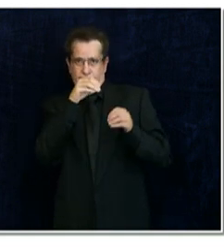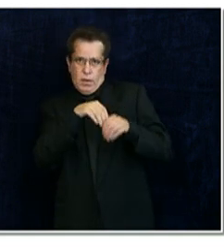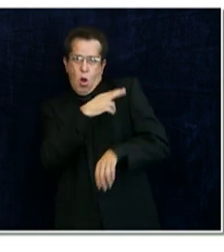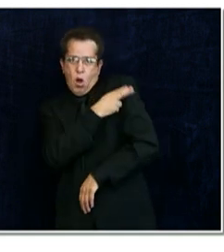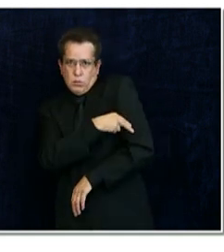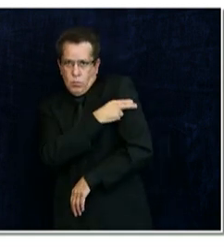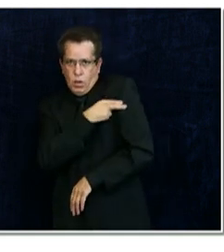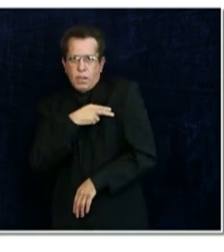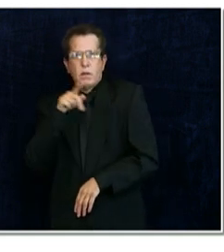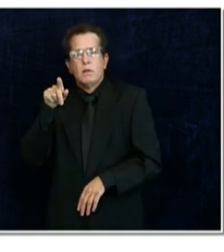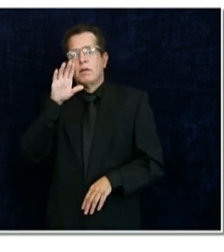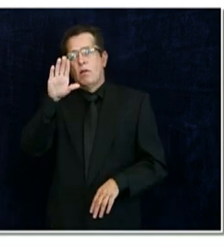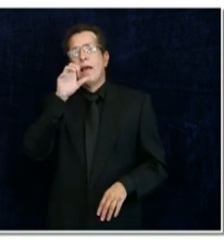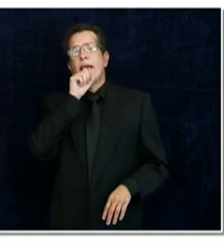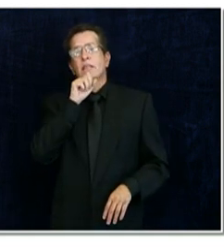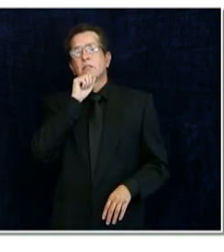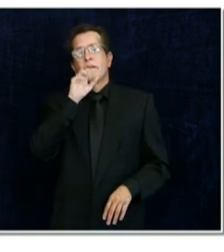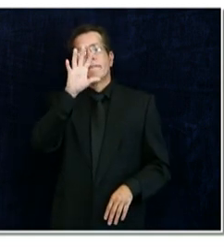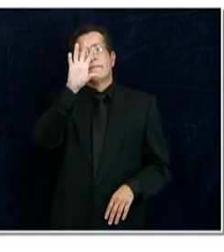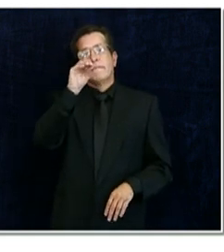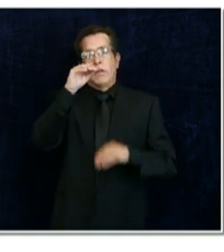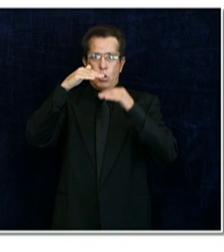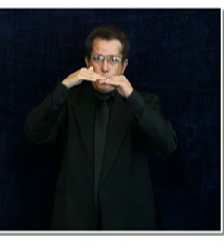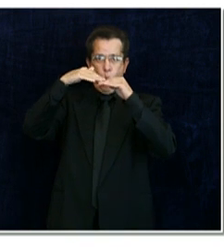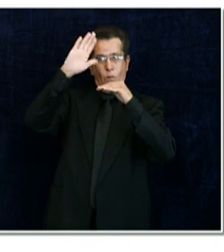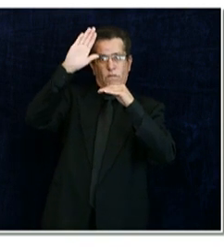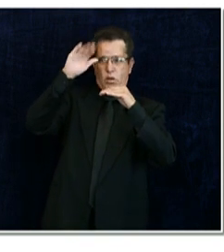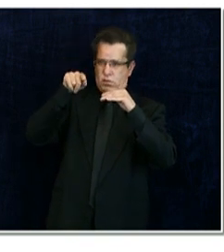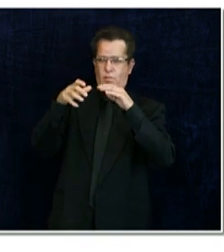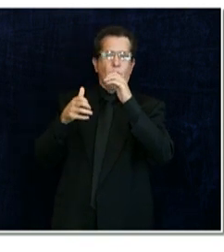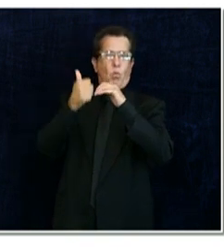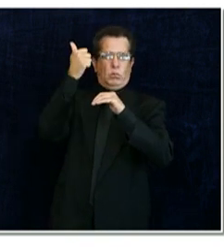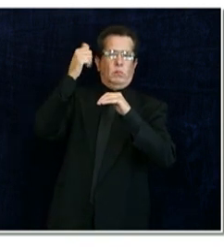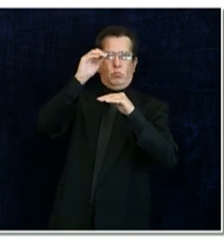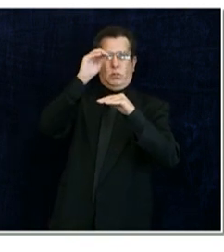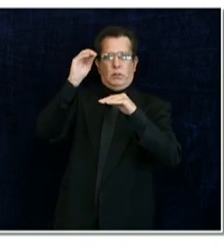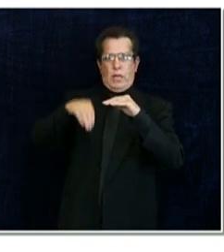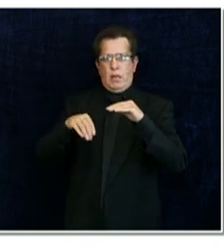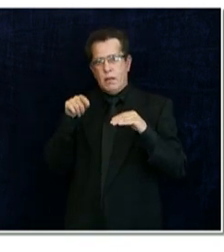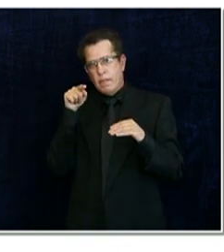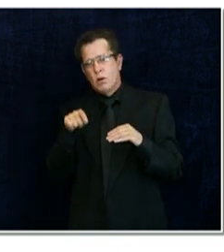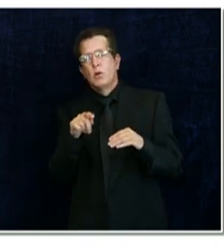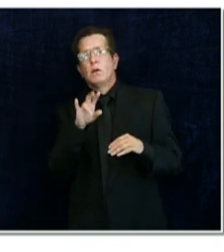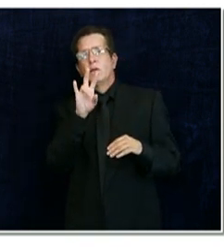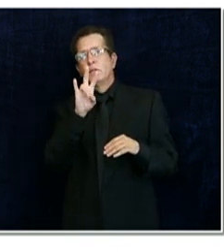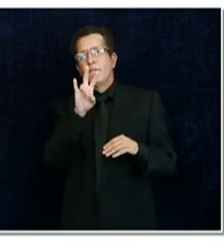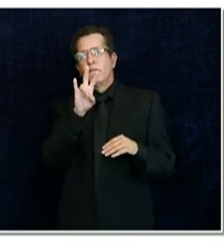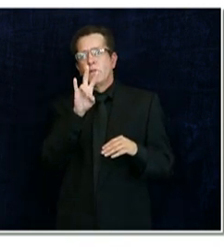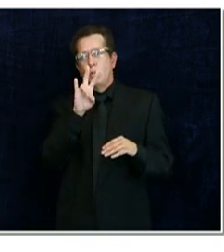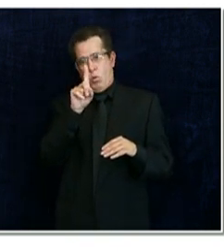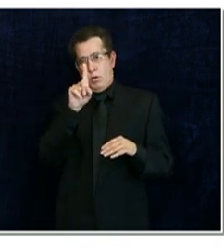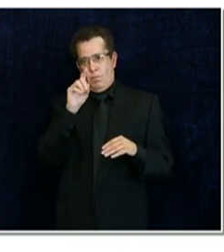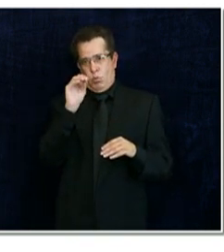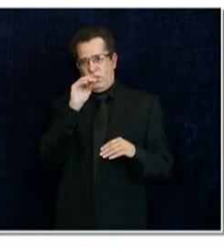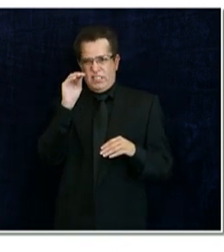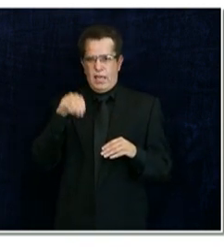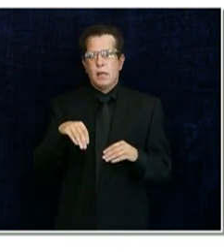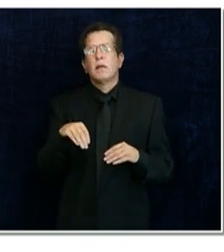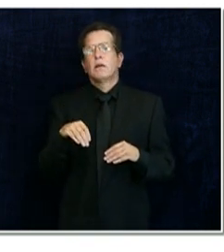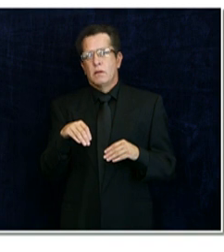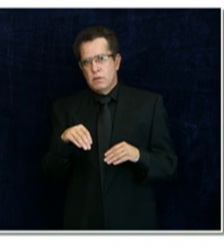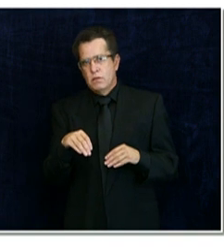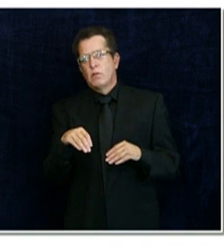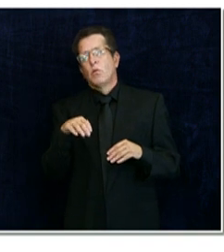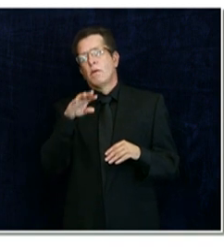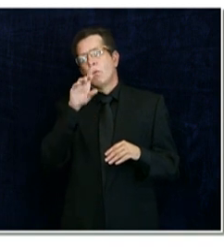the 50 and over age group represents the majority, or 71% of these cases,